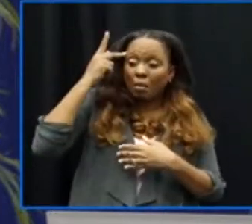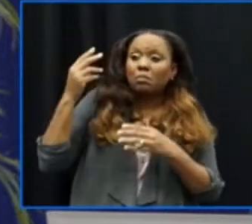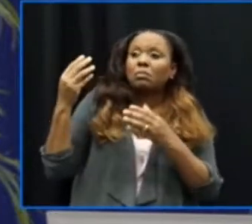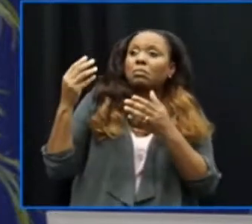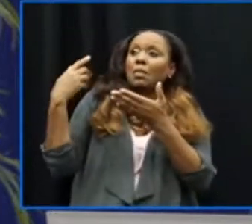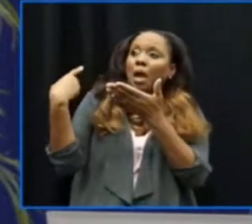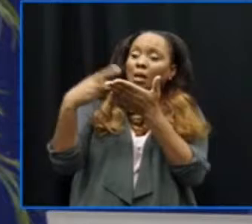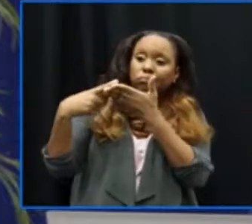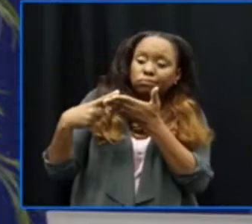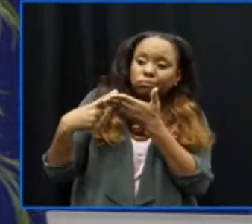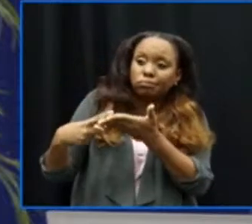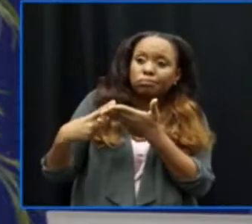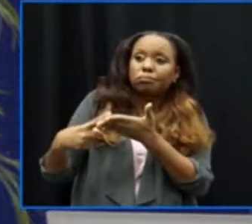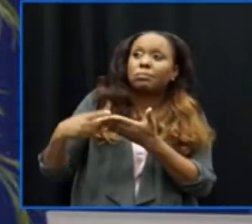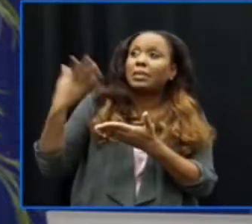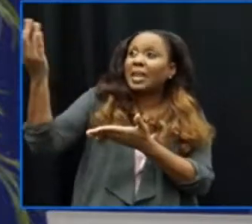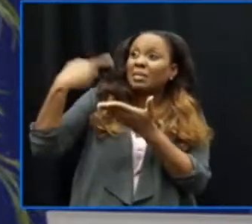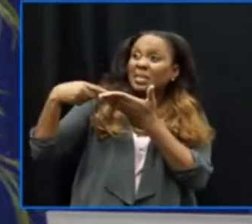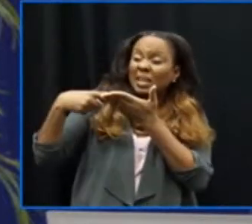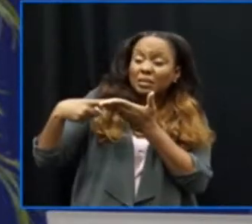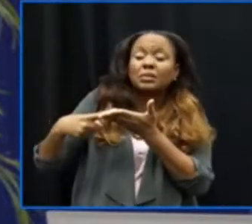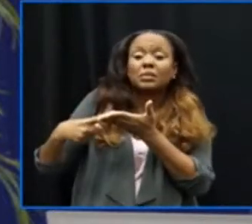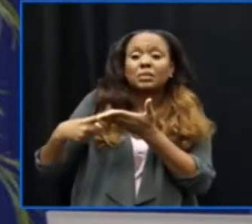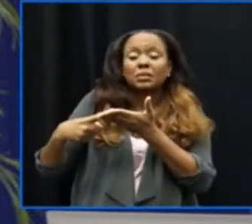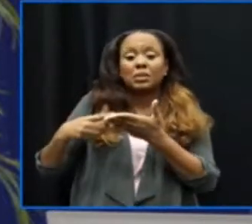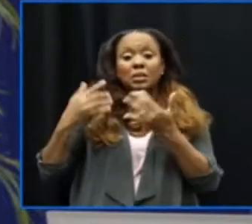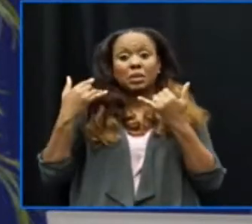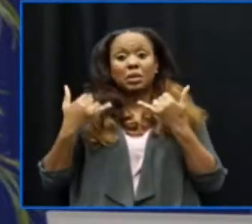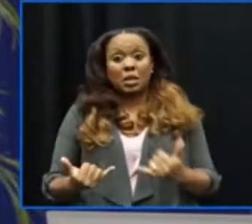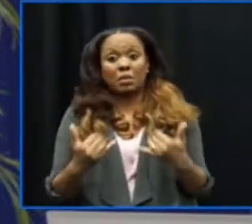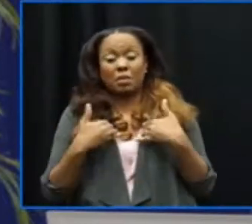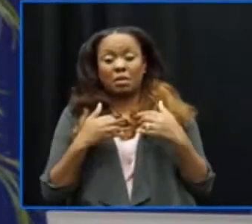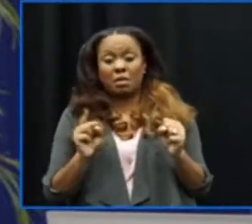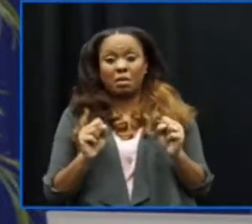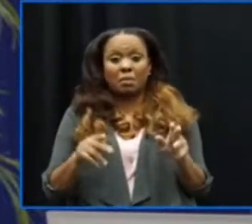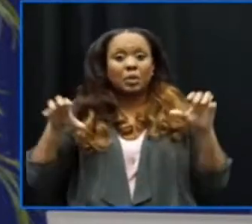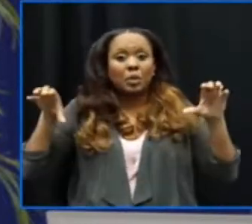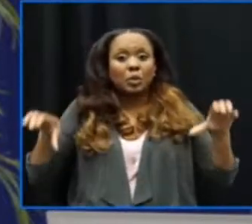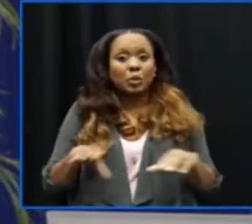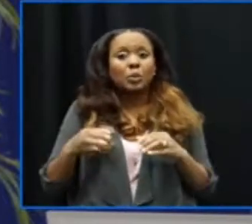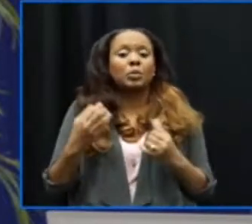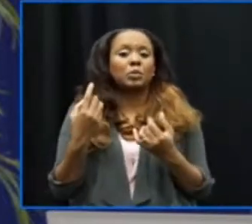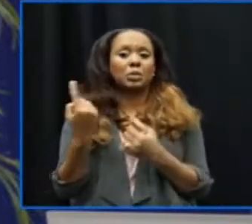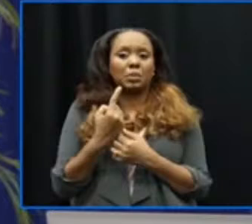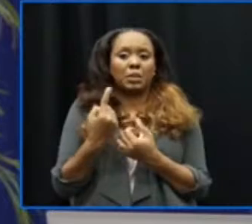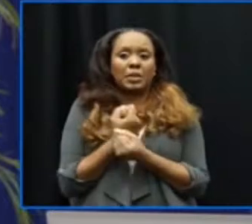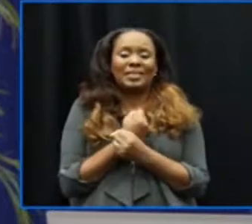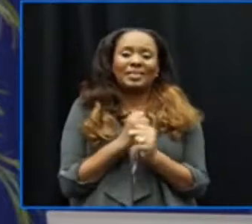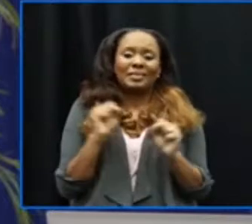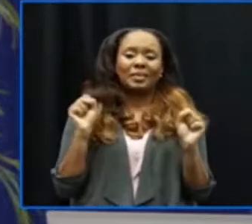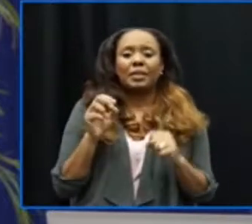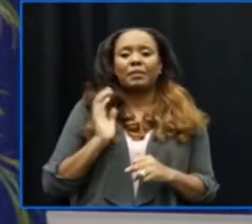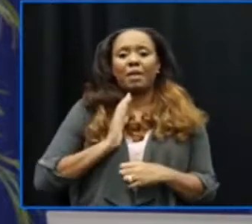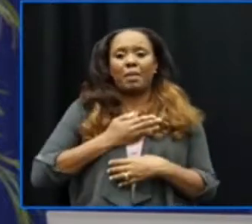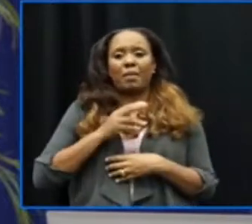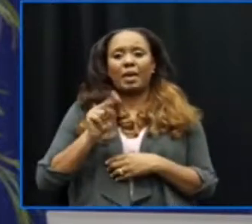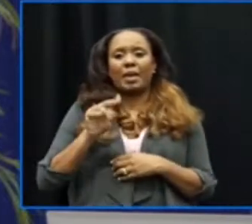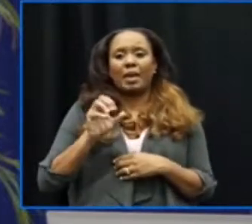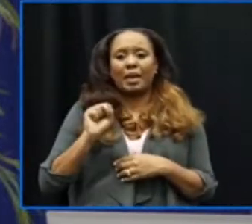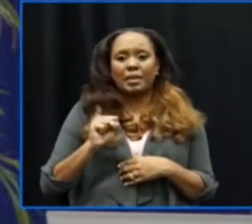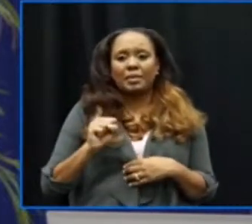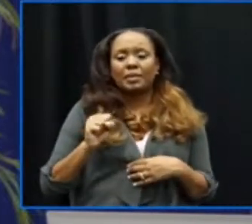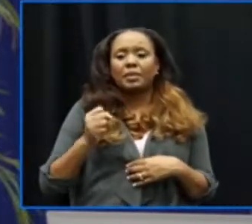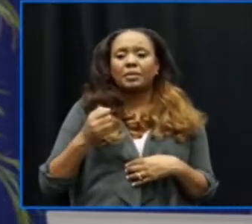make adjustments, we'll make them. But we have a chance here to do something that's not just a rescue job, it's really to shape the future going